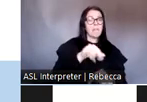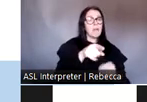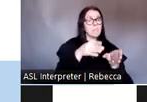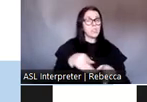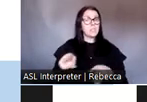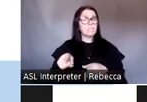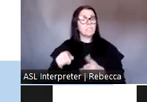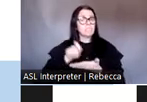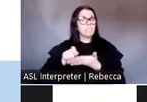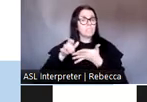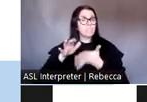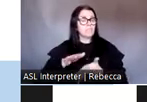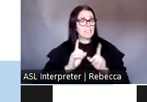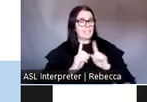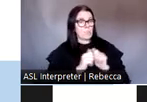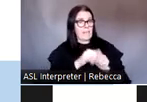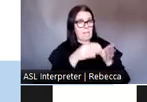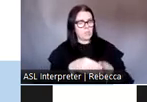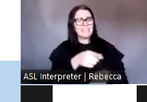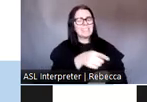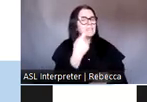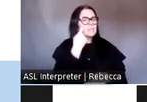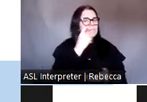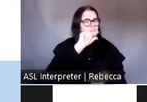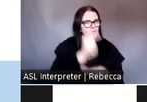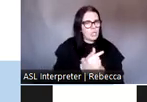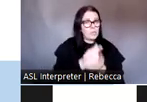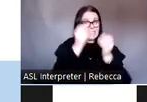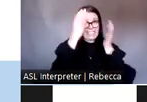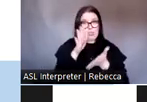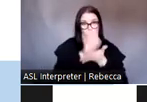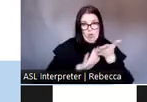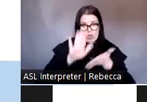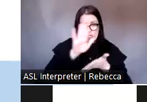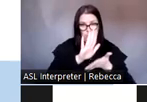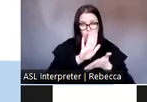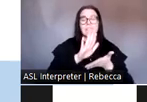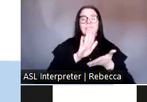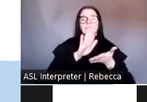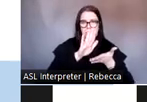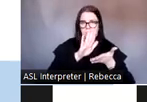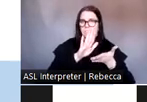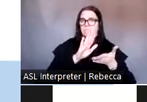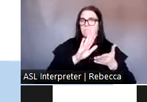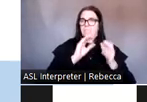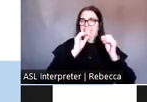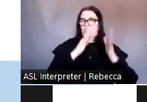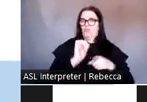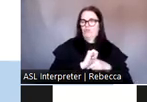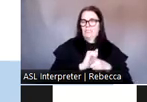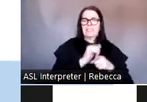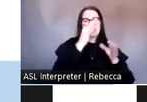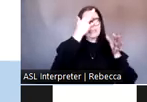actually someone, a recent grad from Teachers College, doing his teacher training. And he decided to